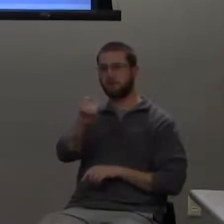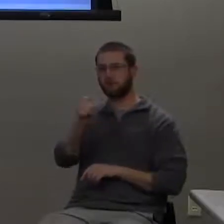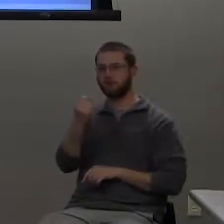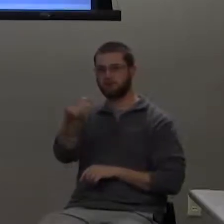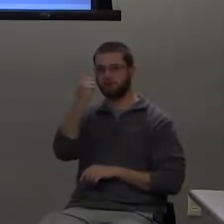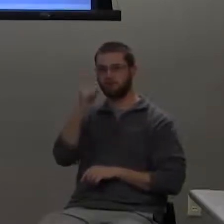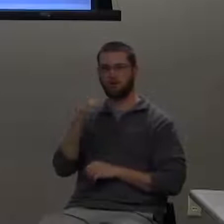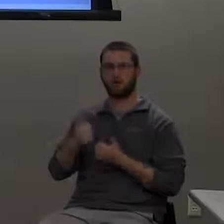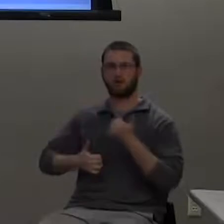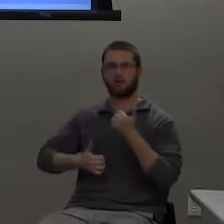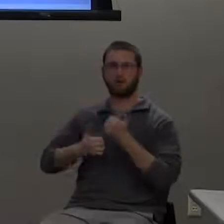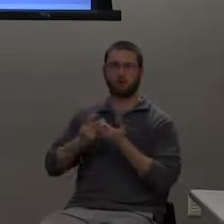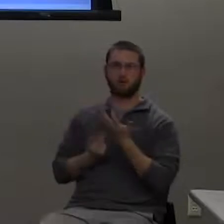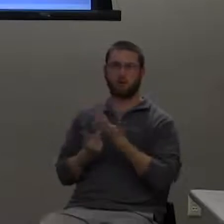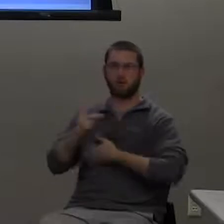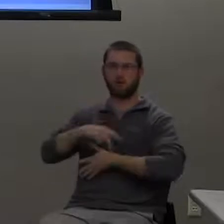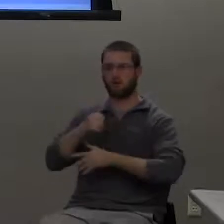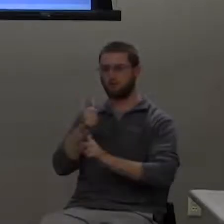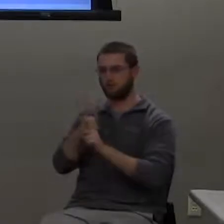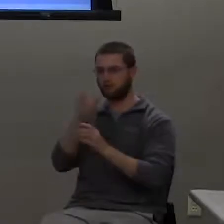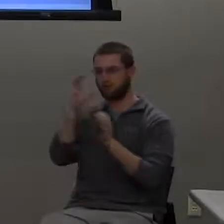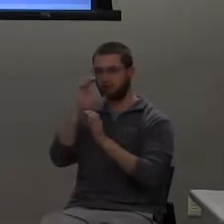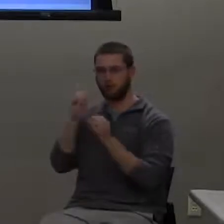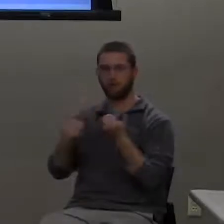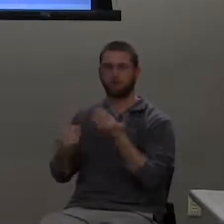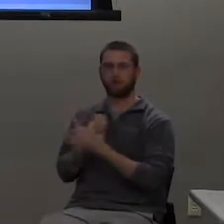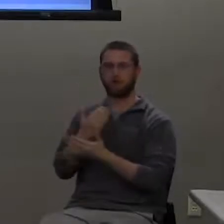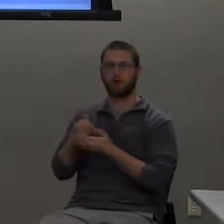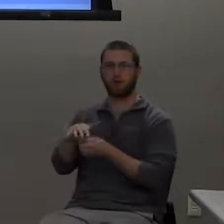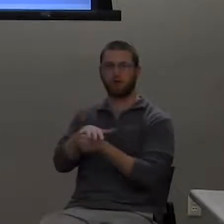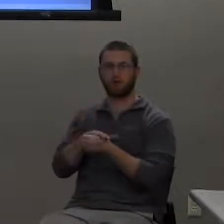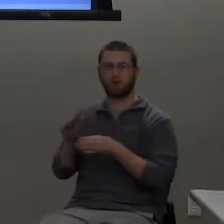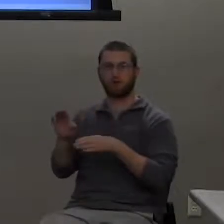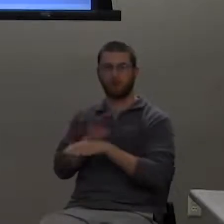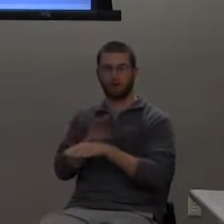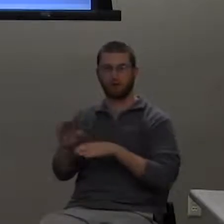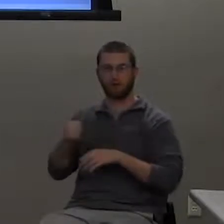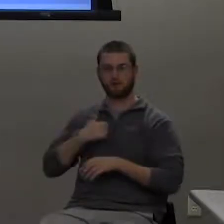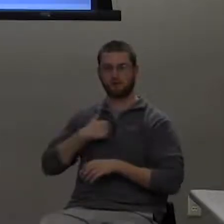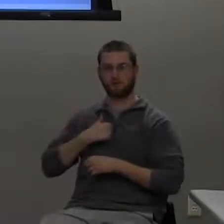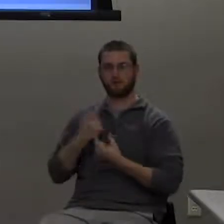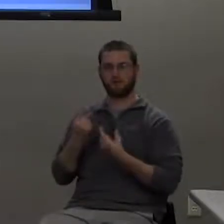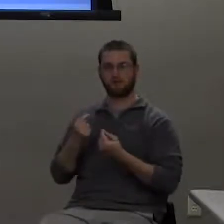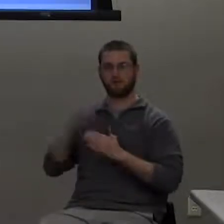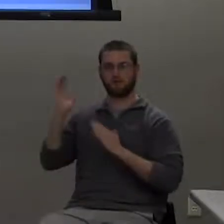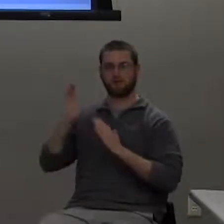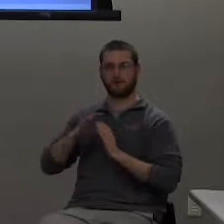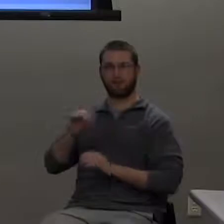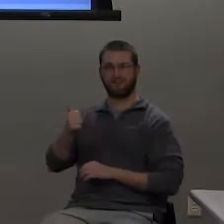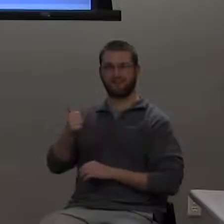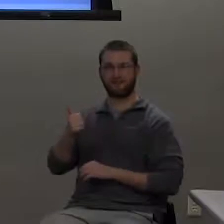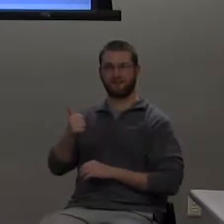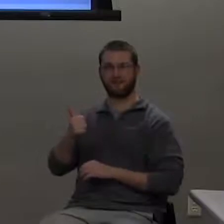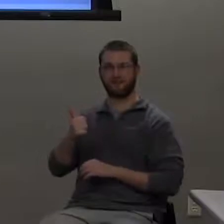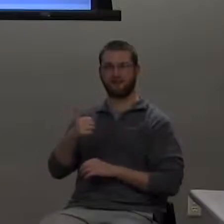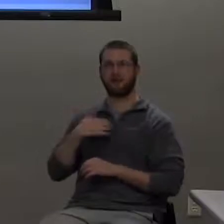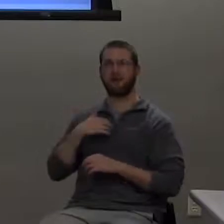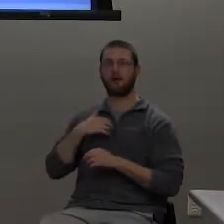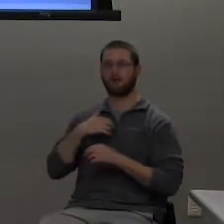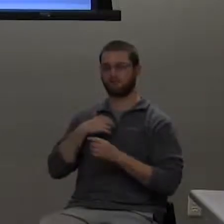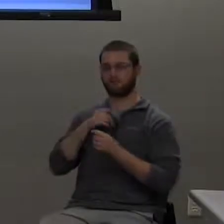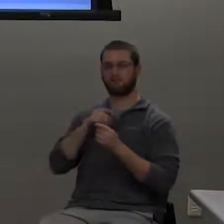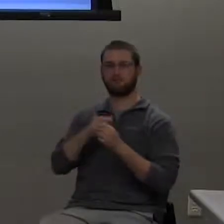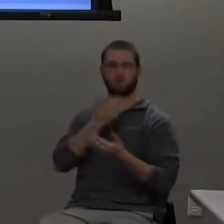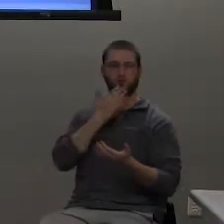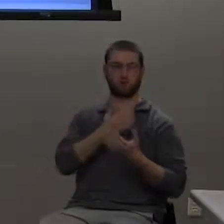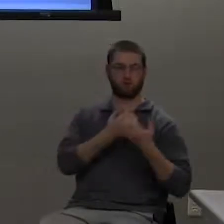understand what are the most important priorities when you're looking for a new location to put a business. What I've done here is of the top 10, allocated them where I think we have